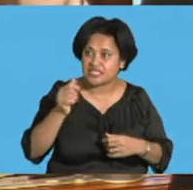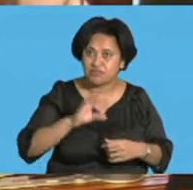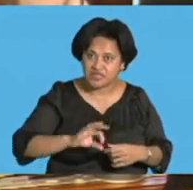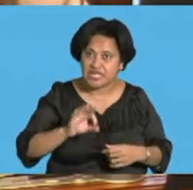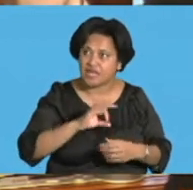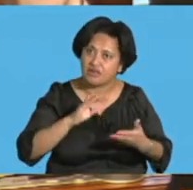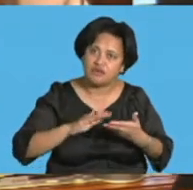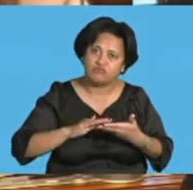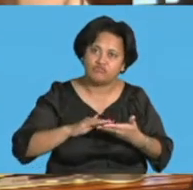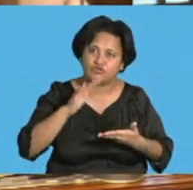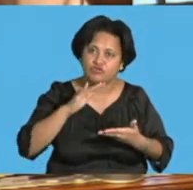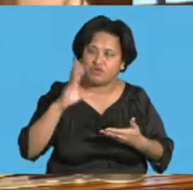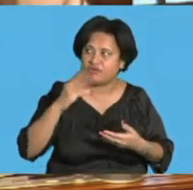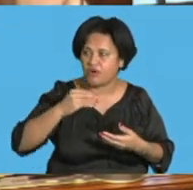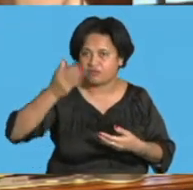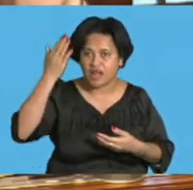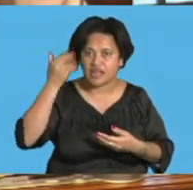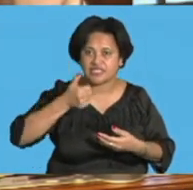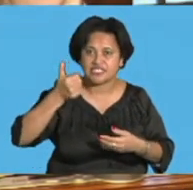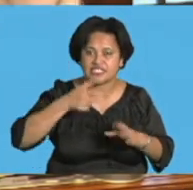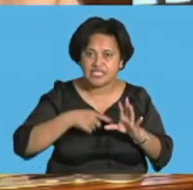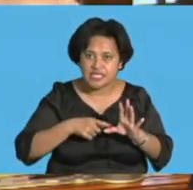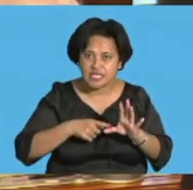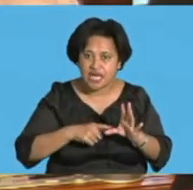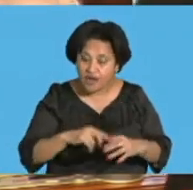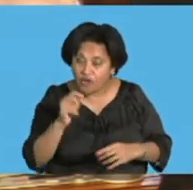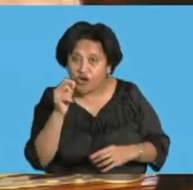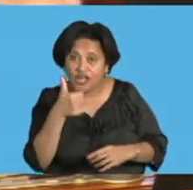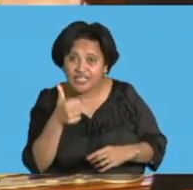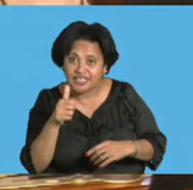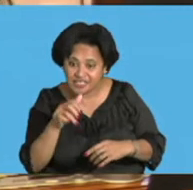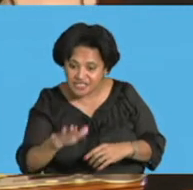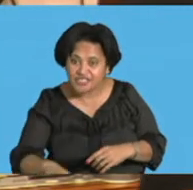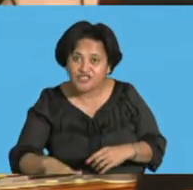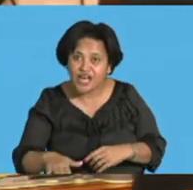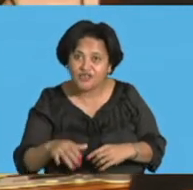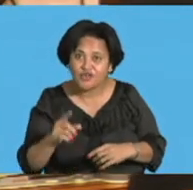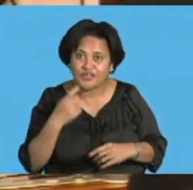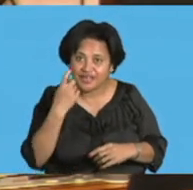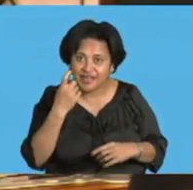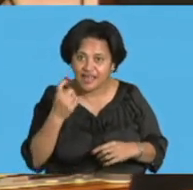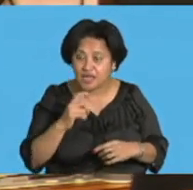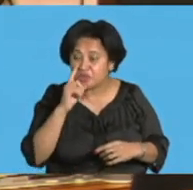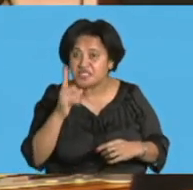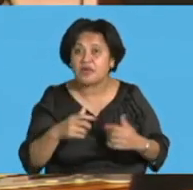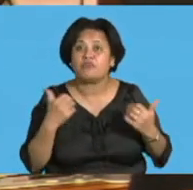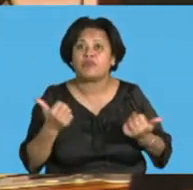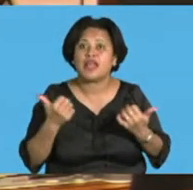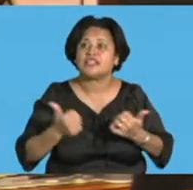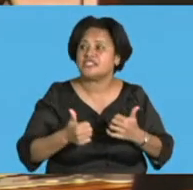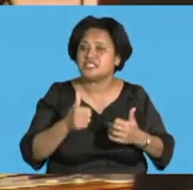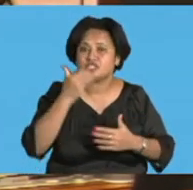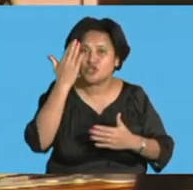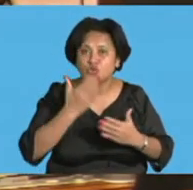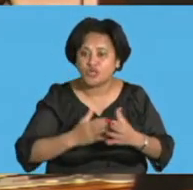years. Formalizing our commitment to early childhood care and education has seen an increase in the number of students enrolled from 1,000 to